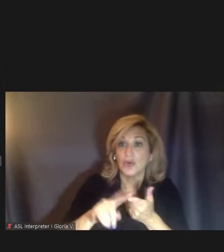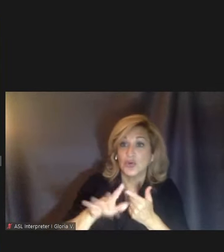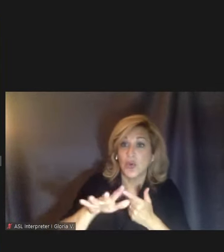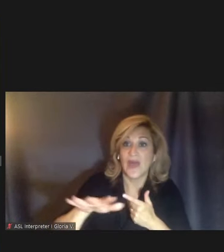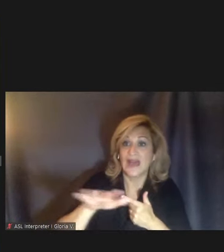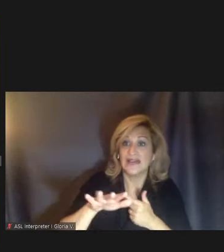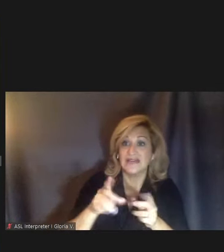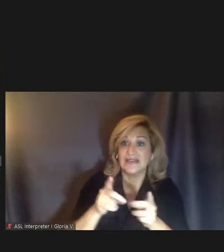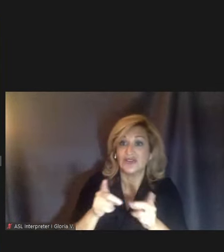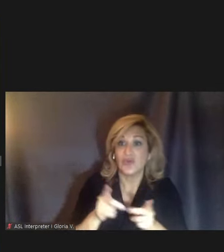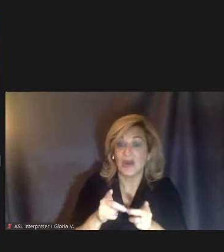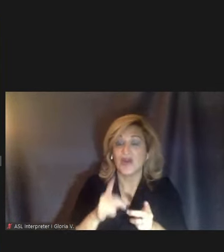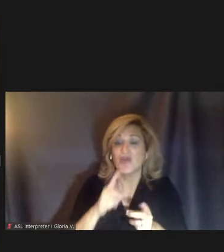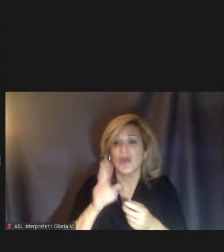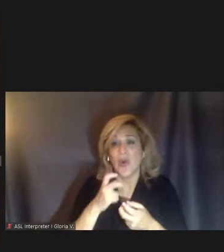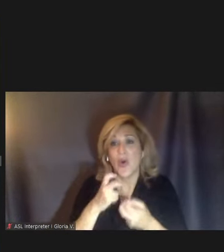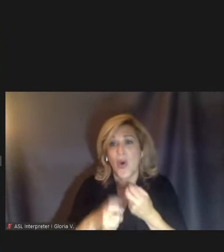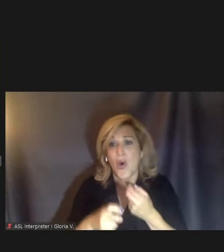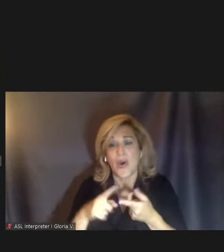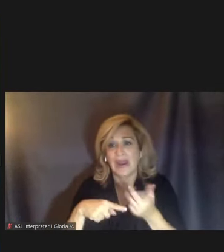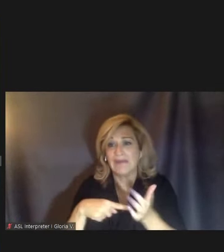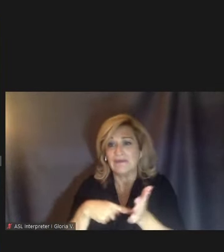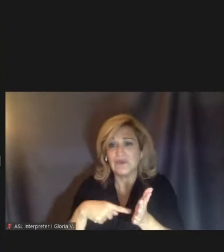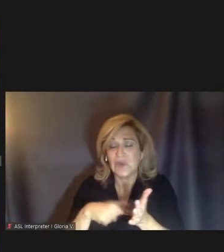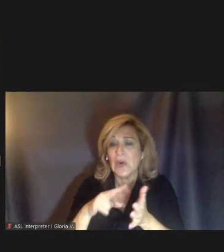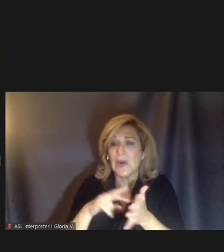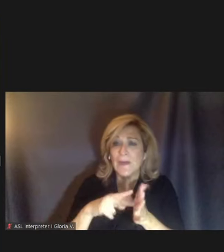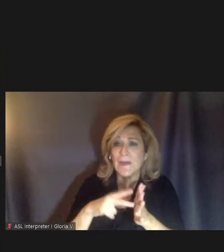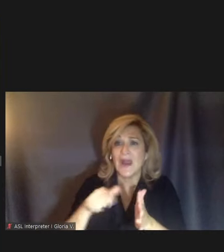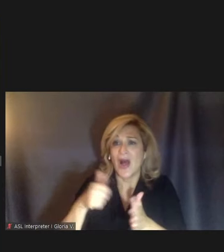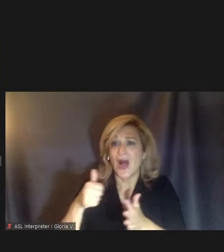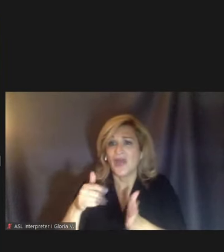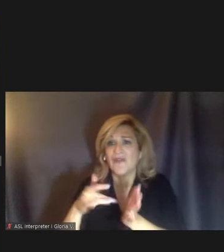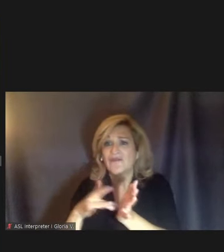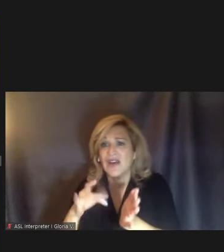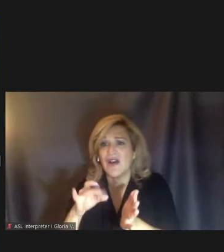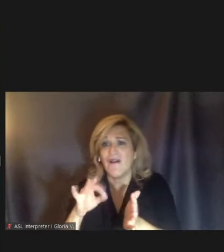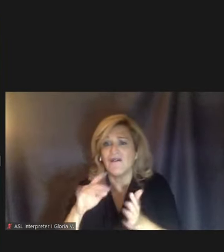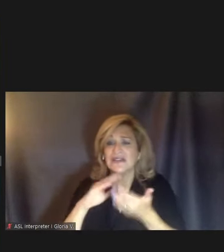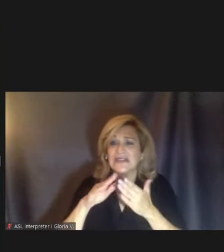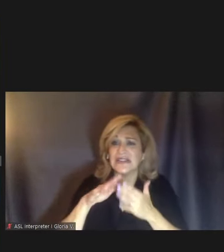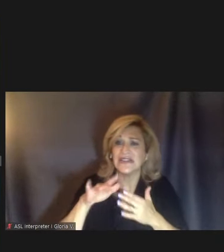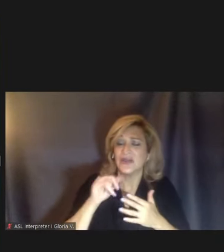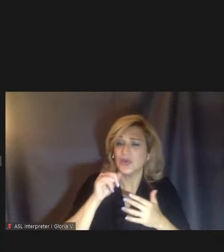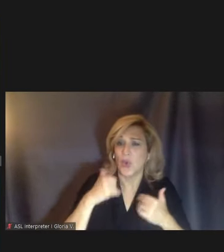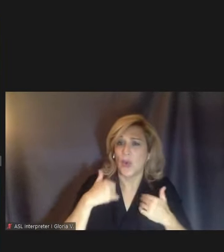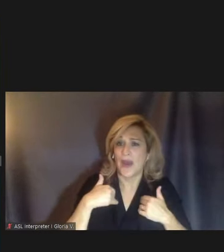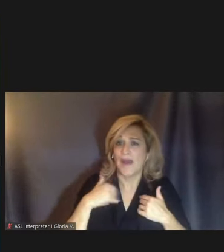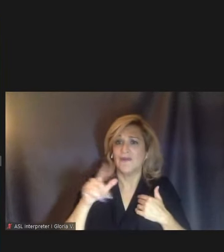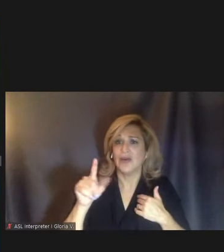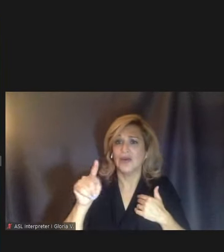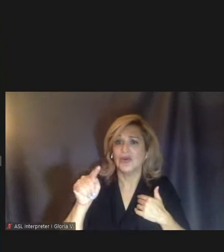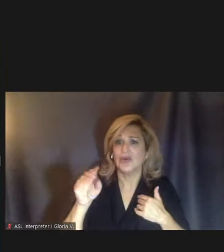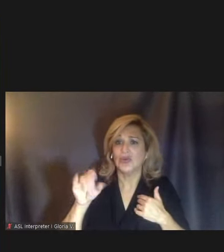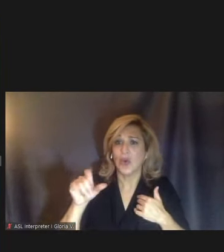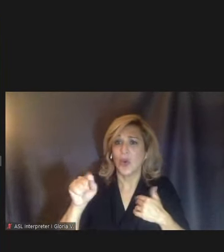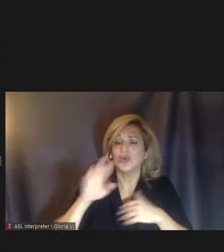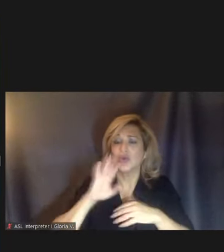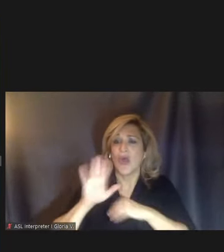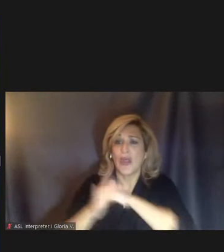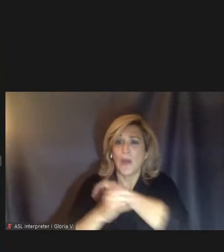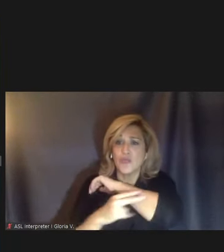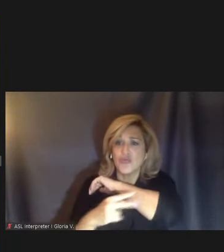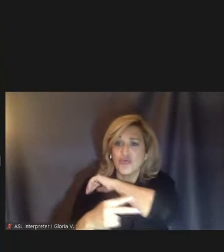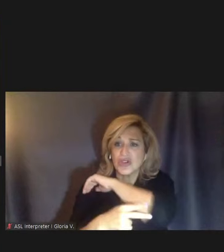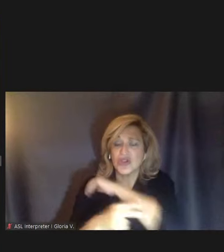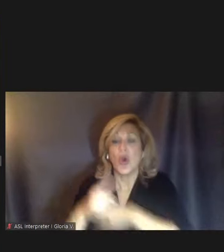hardship, puts them at a competitive disadvantage. There are other areas of the city that do not have tolls on their bridges. Really, what I'm